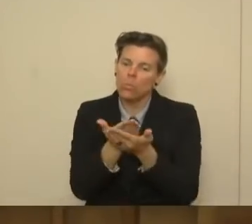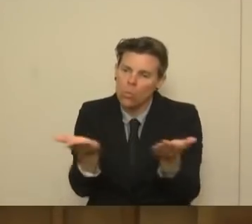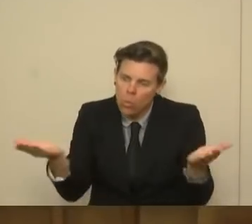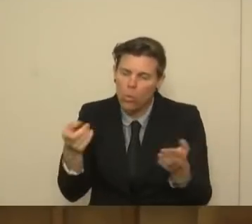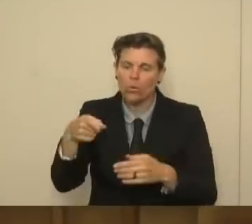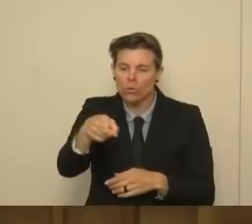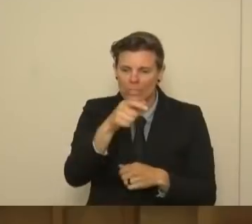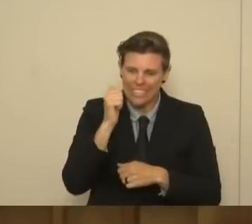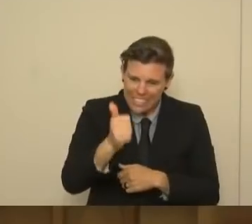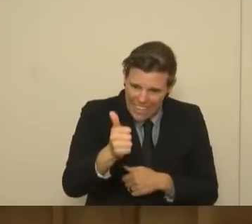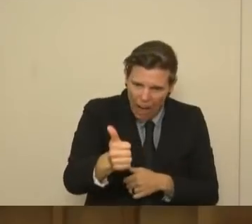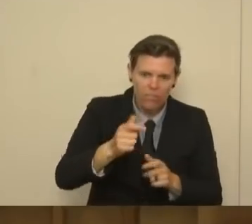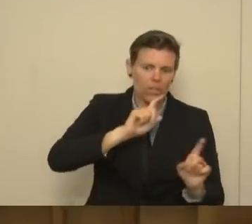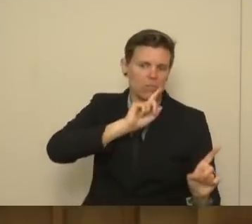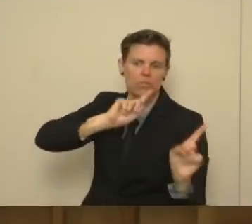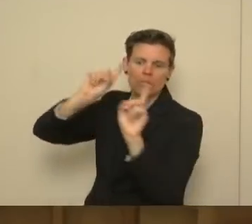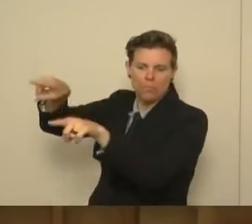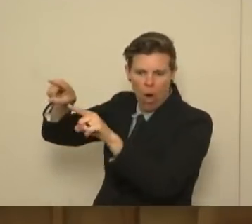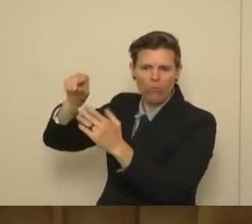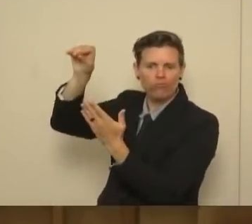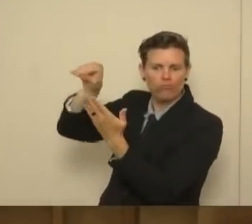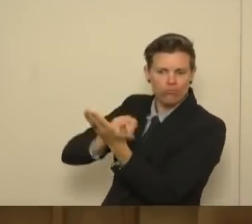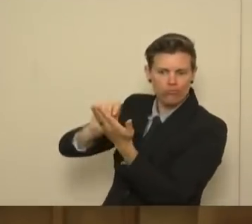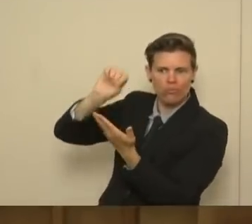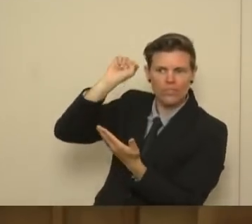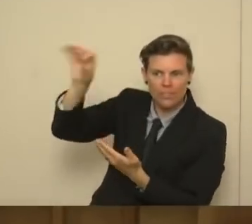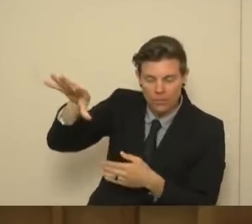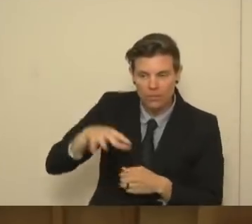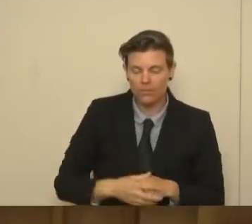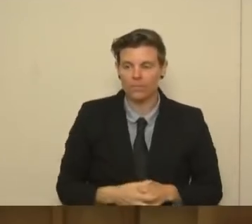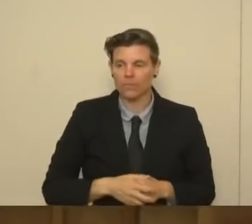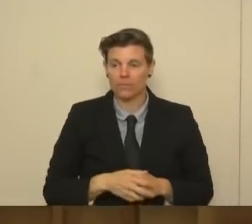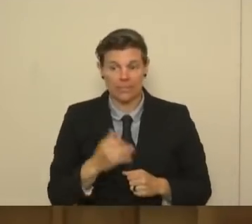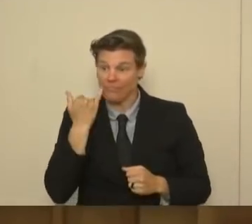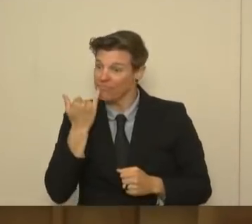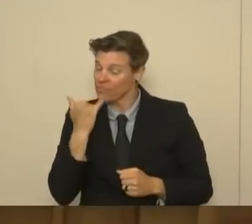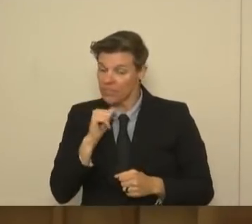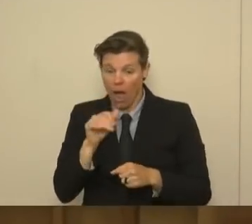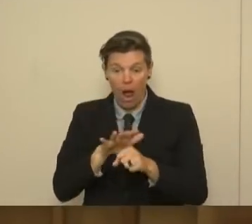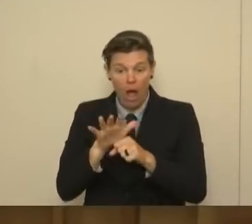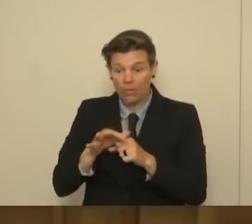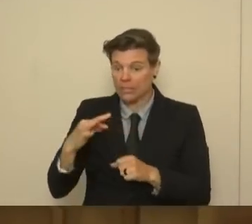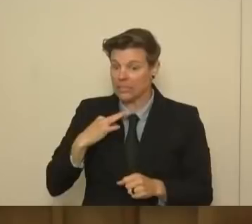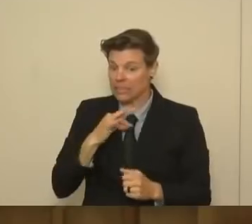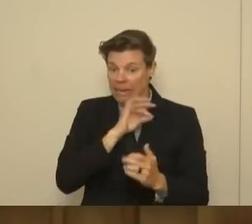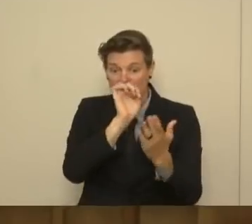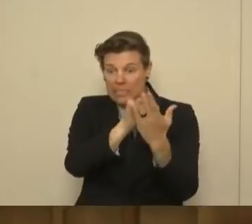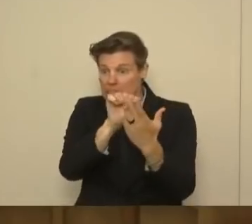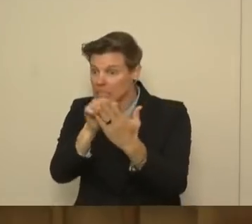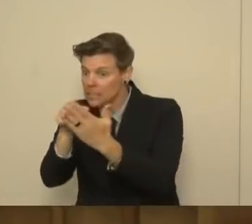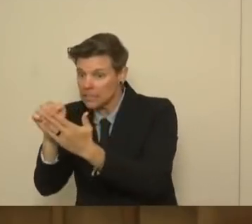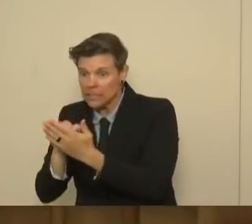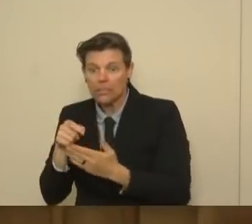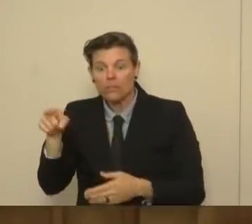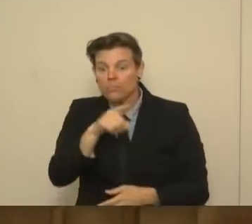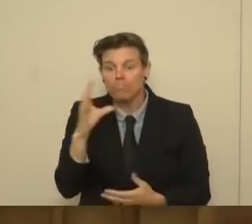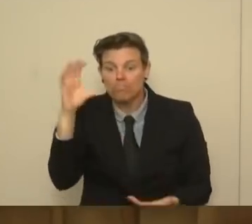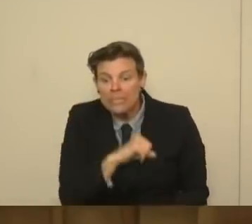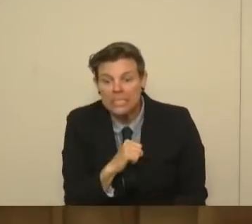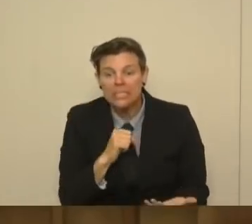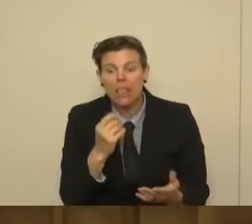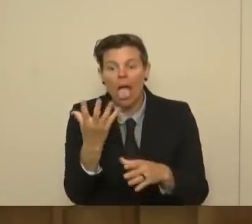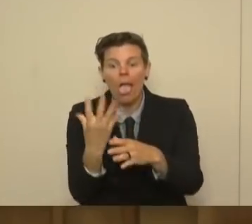to provide in census, every census, is such that during COVID, there are what we have